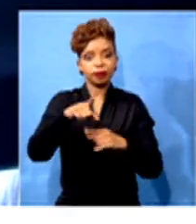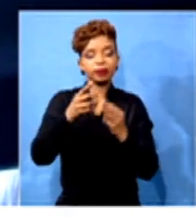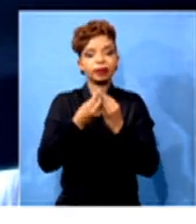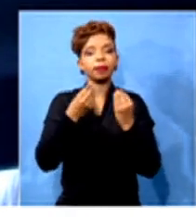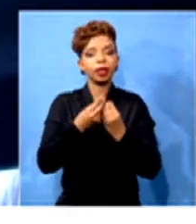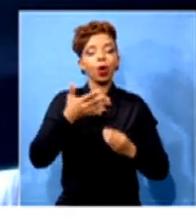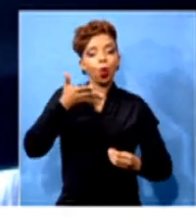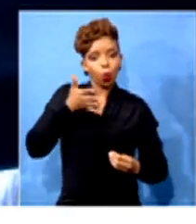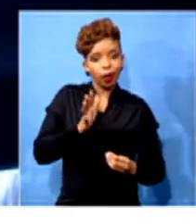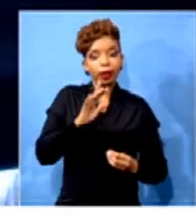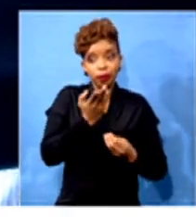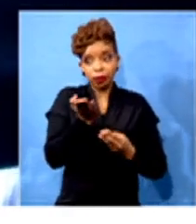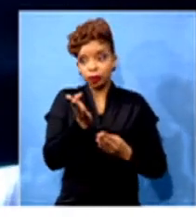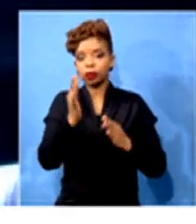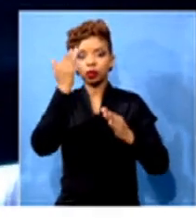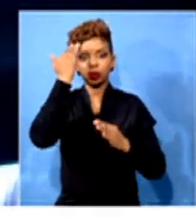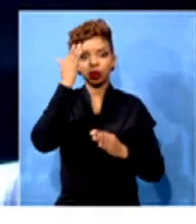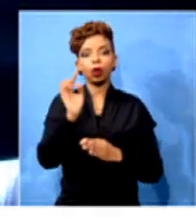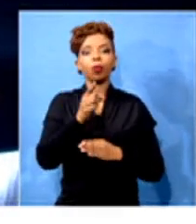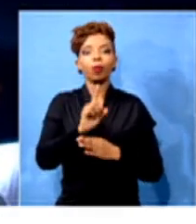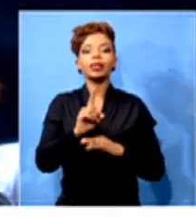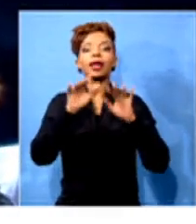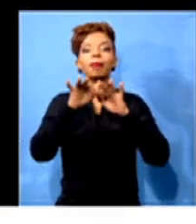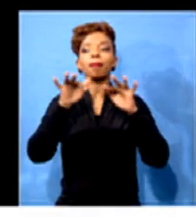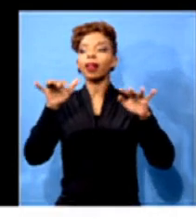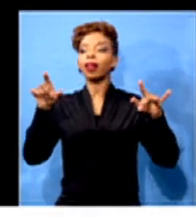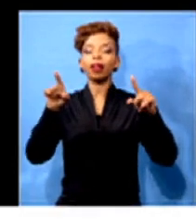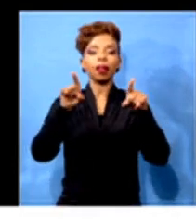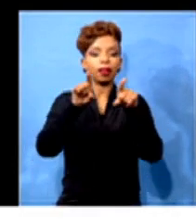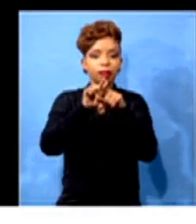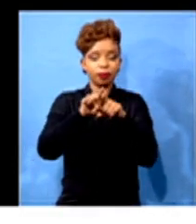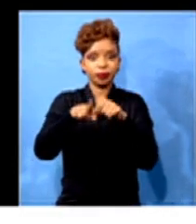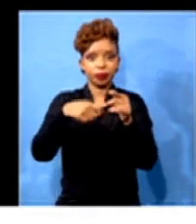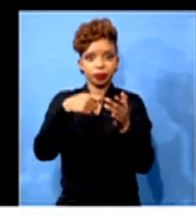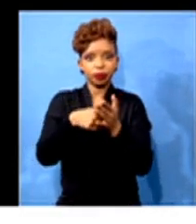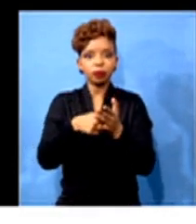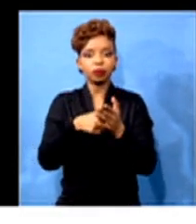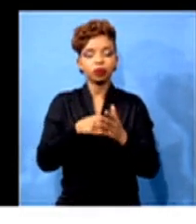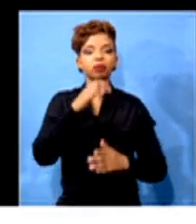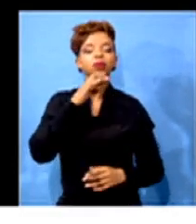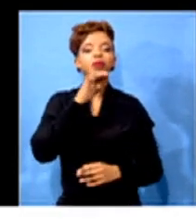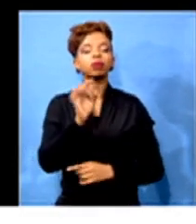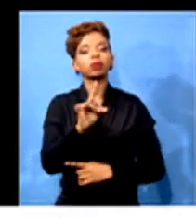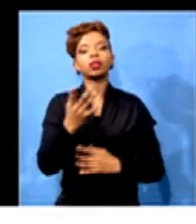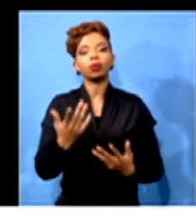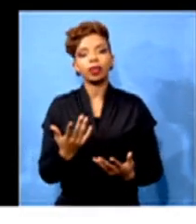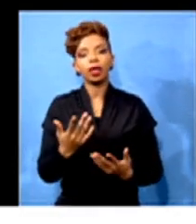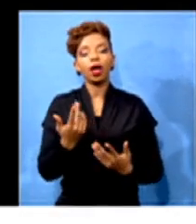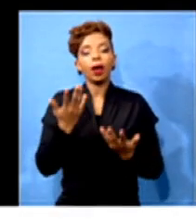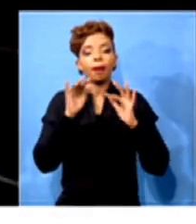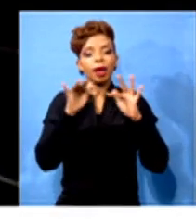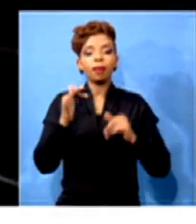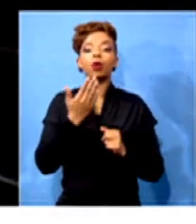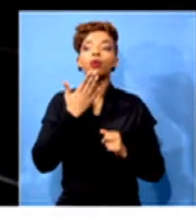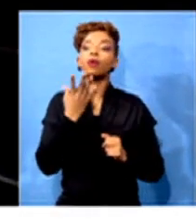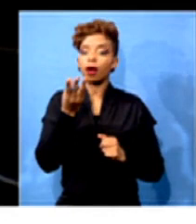highlight, is customer response at scale. So what we mean by this is for energy users to